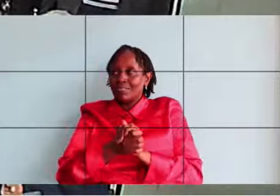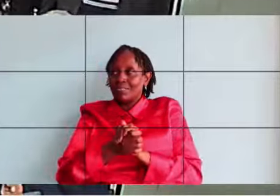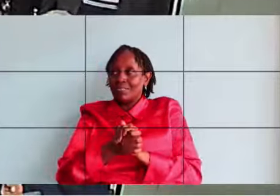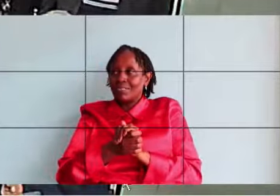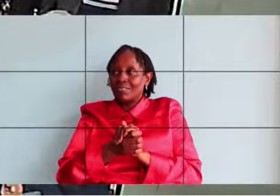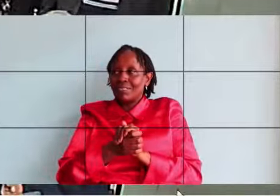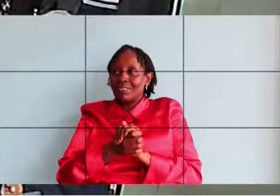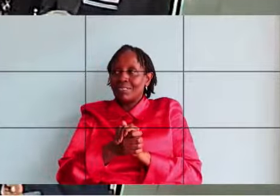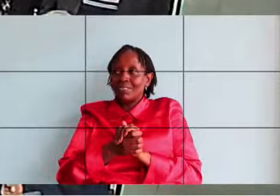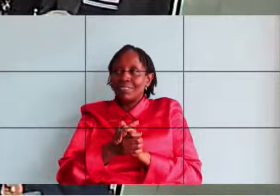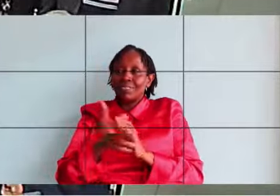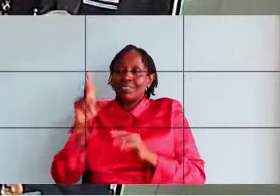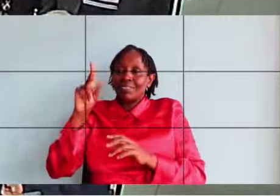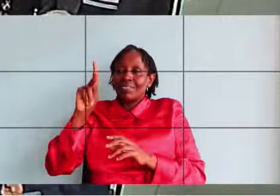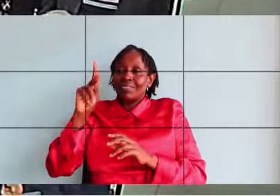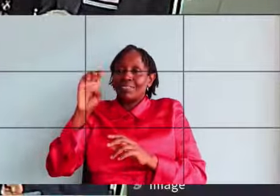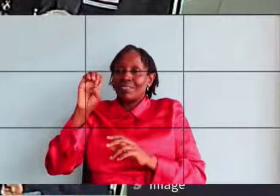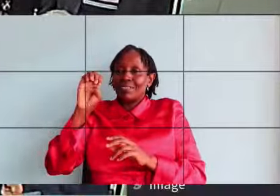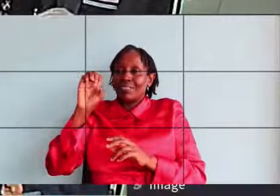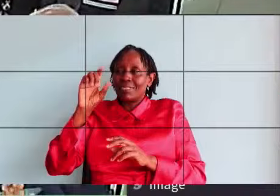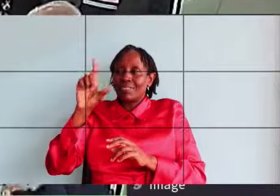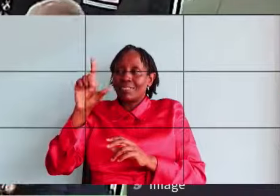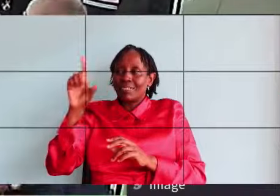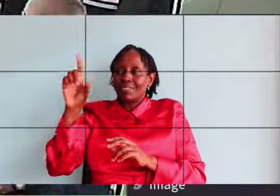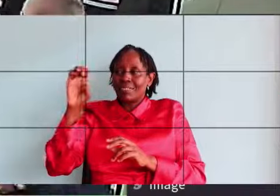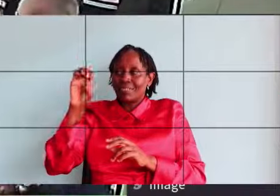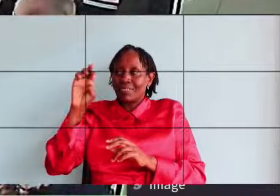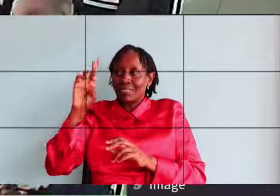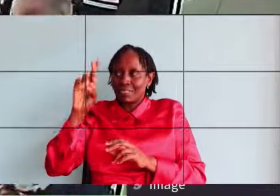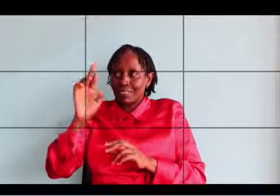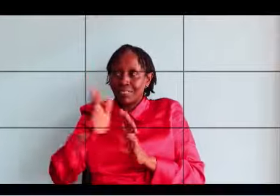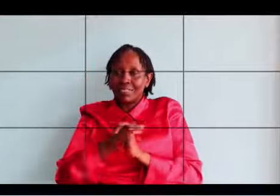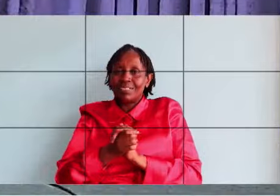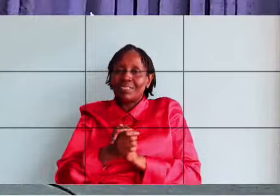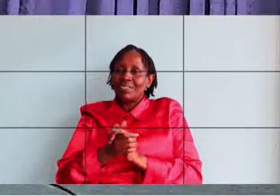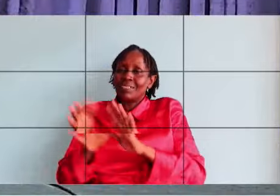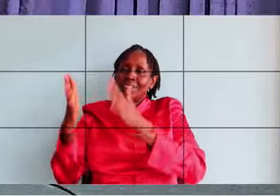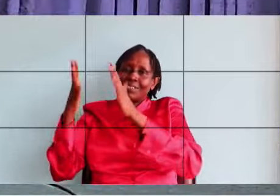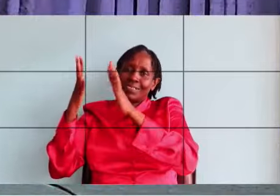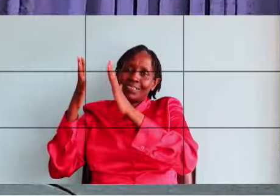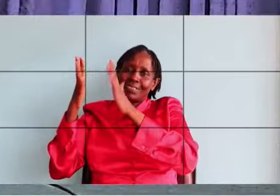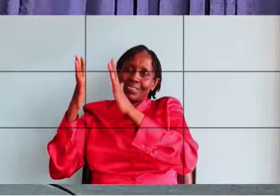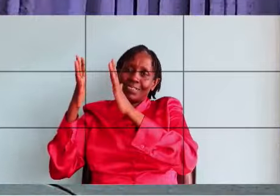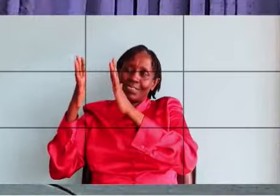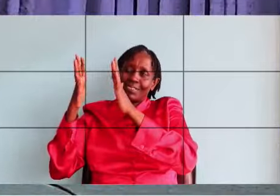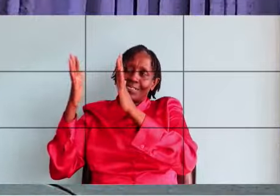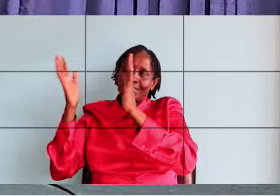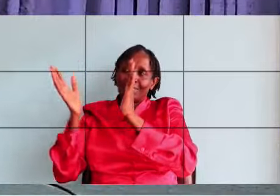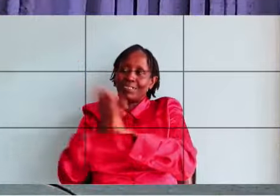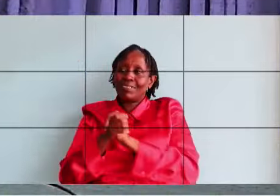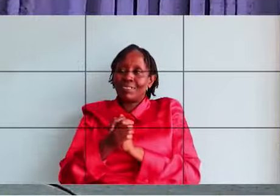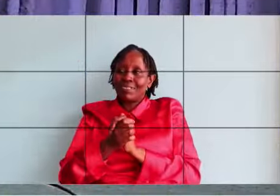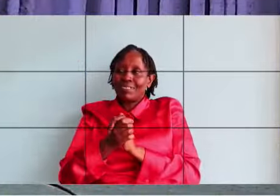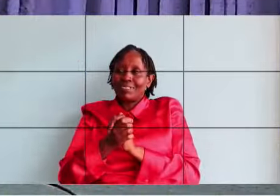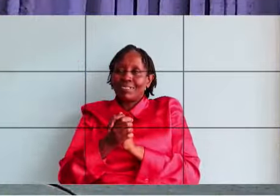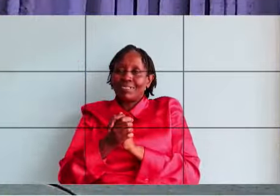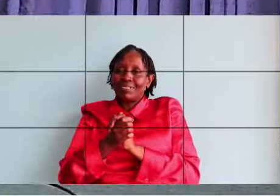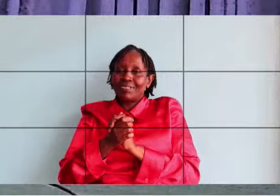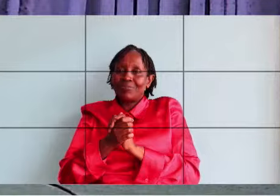Amani, she's in grade 8. Asante Nissan. Yeah, so